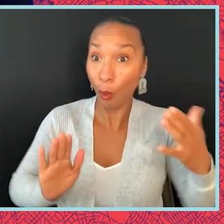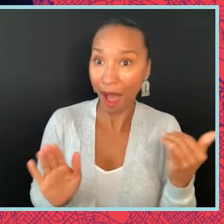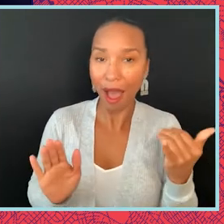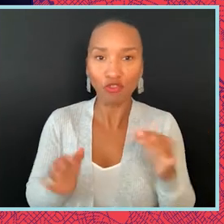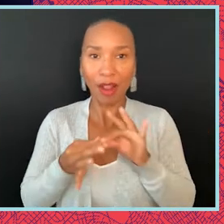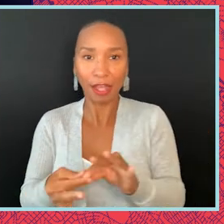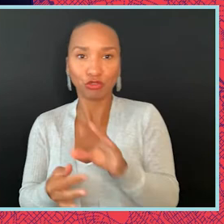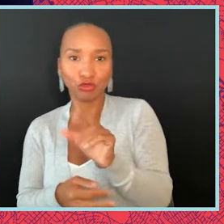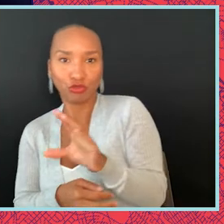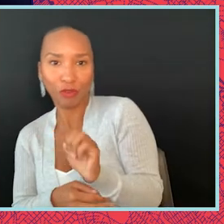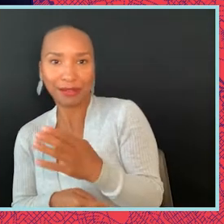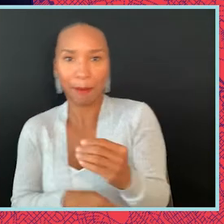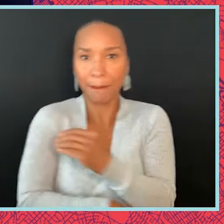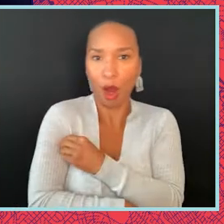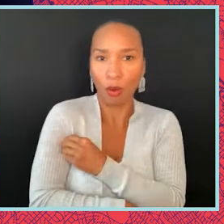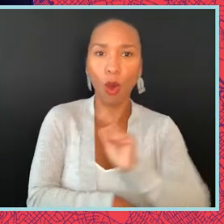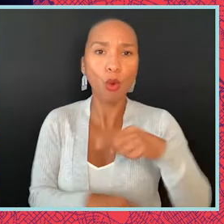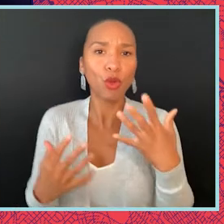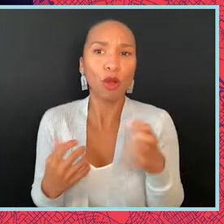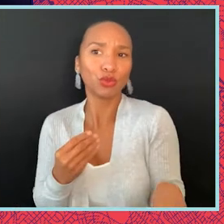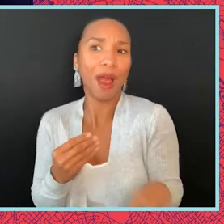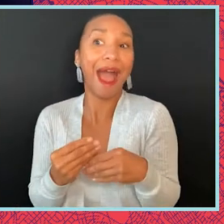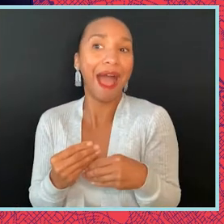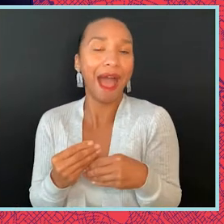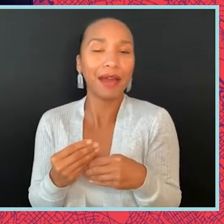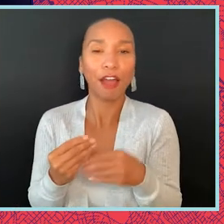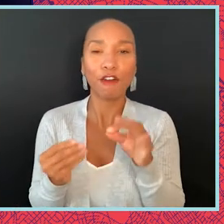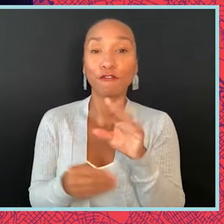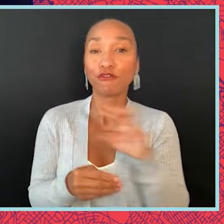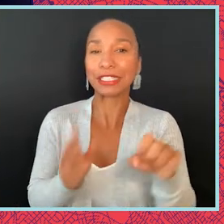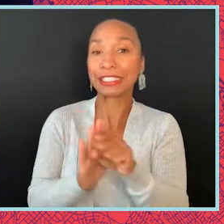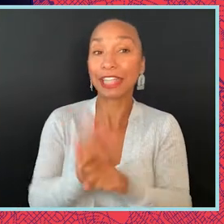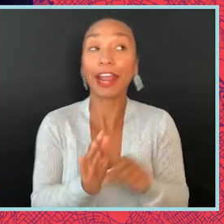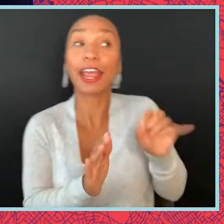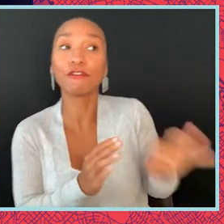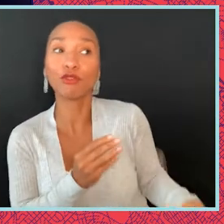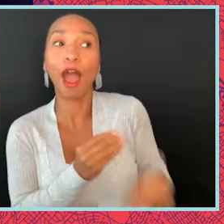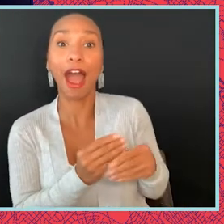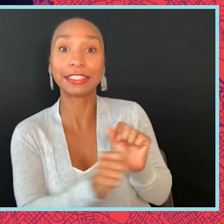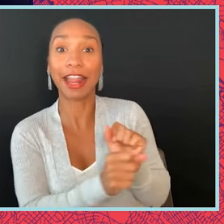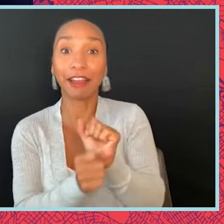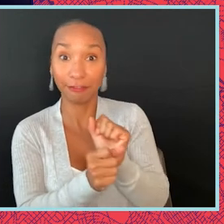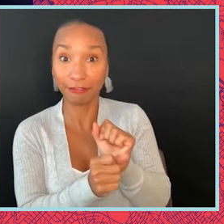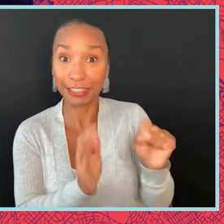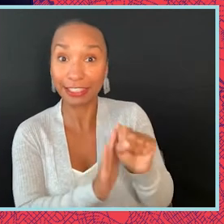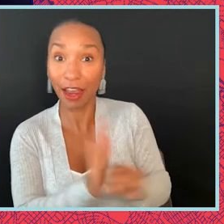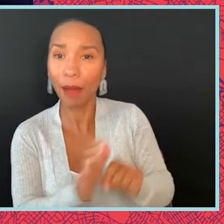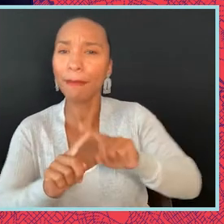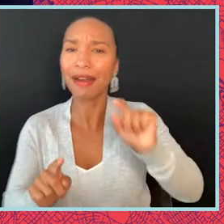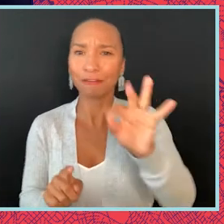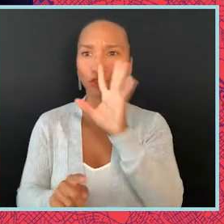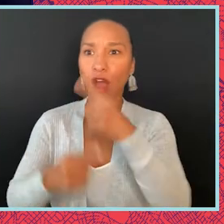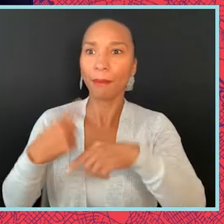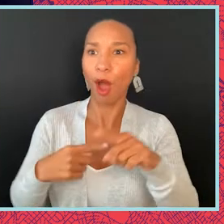going to add this free state to the union if we add another slave state. Or when you talk about New Mexico or Hawaii